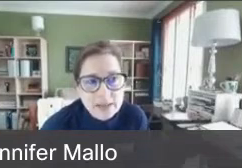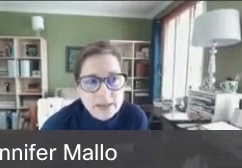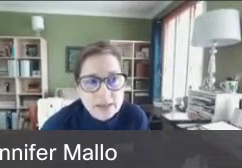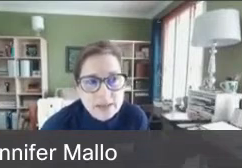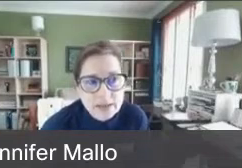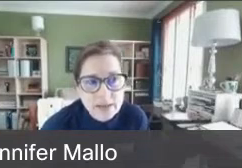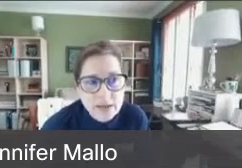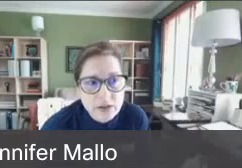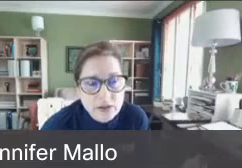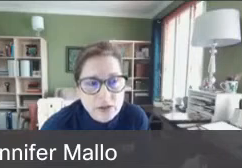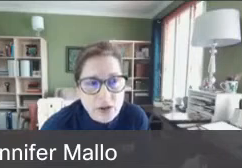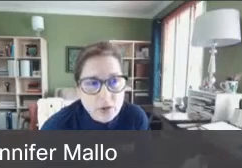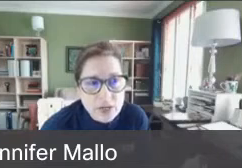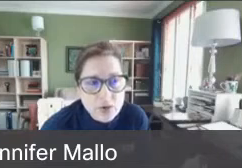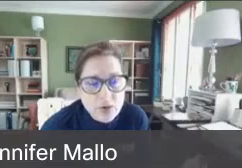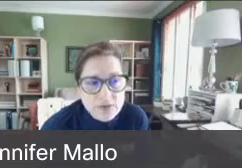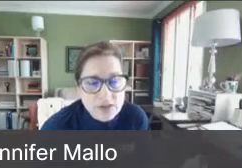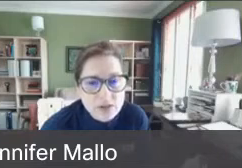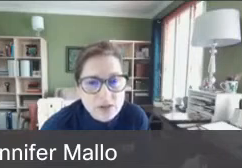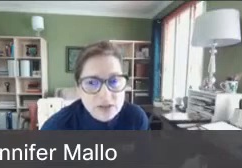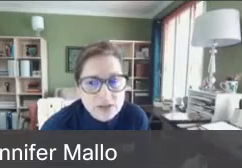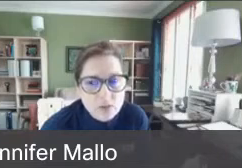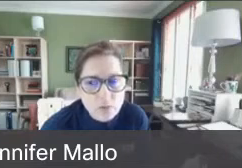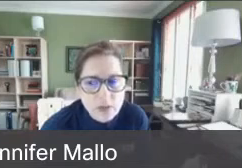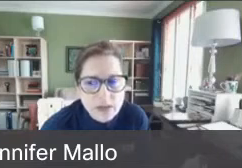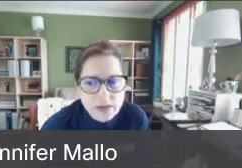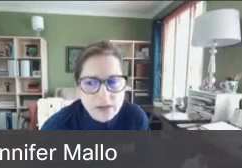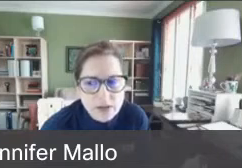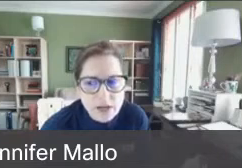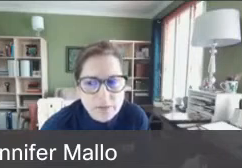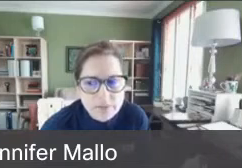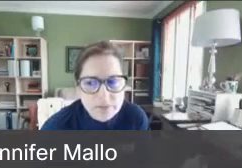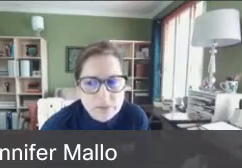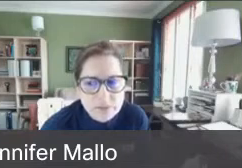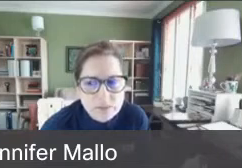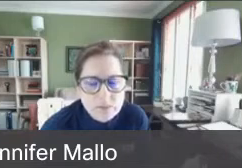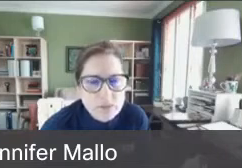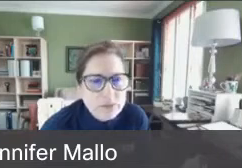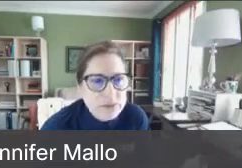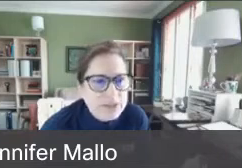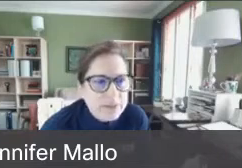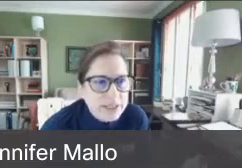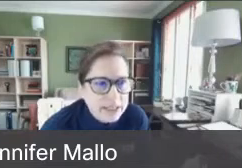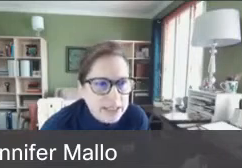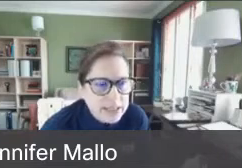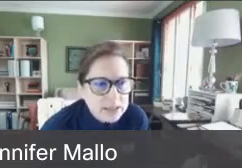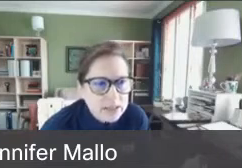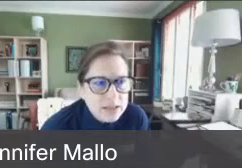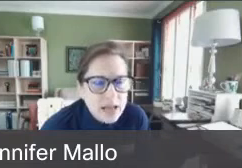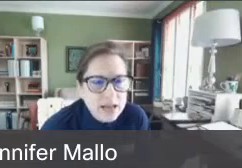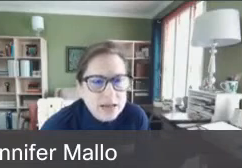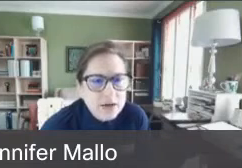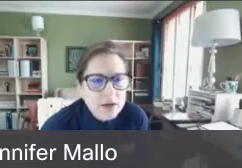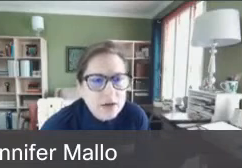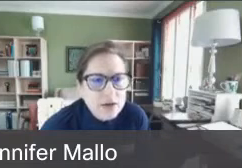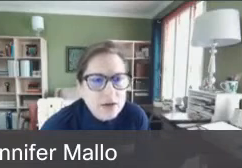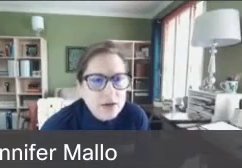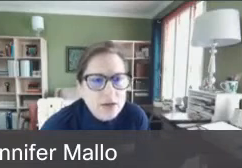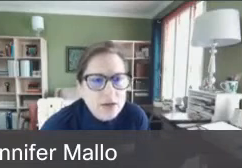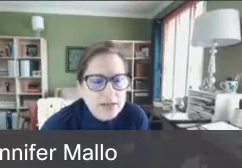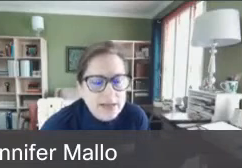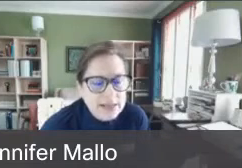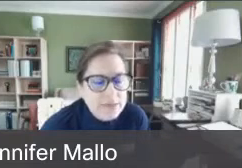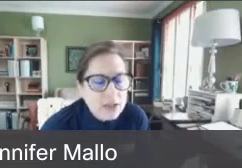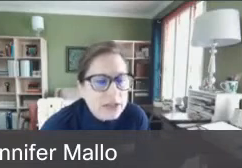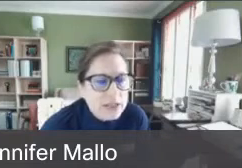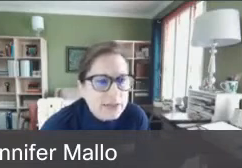16. So if you have students with multiple disabilities, then it